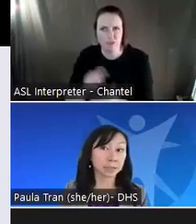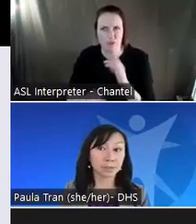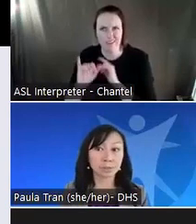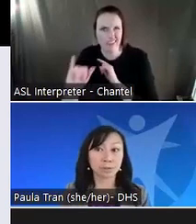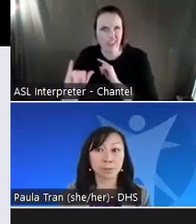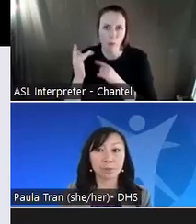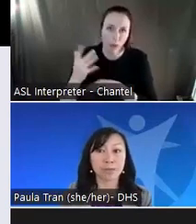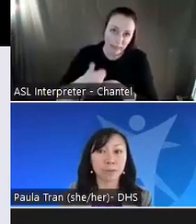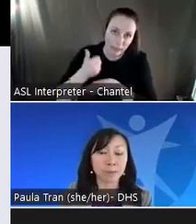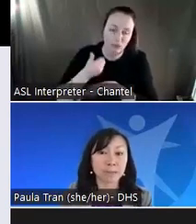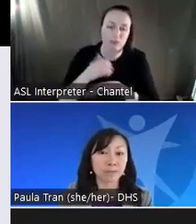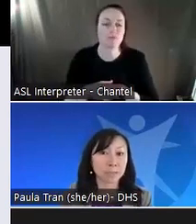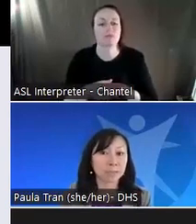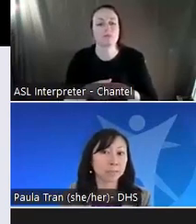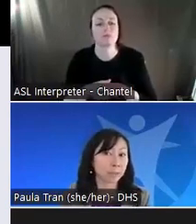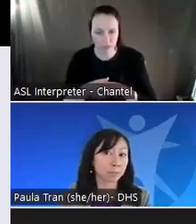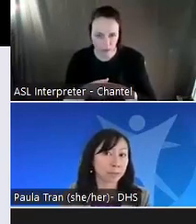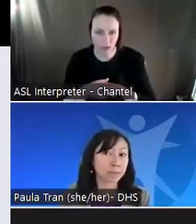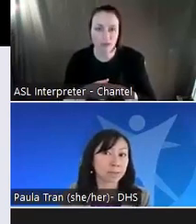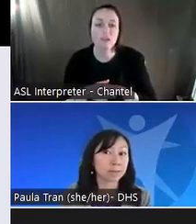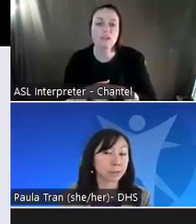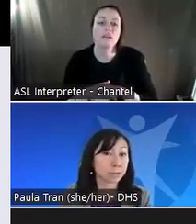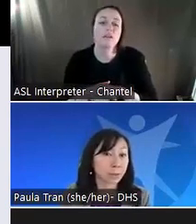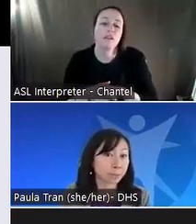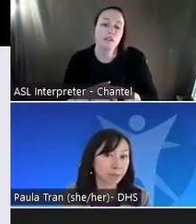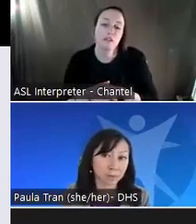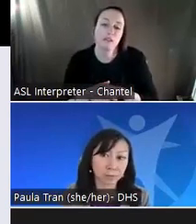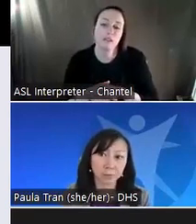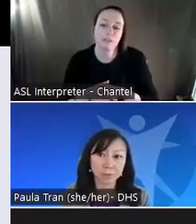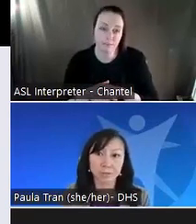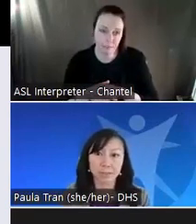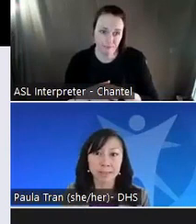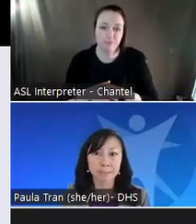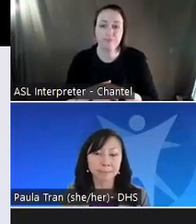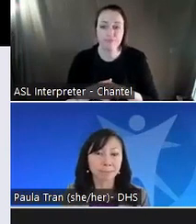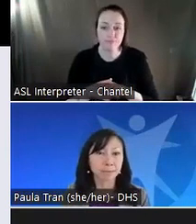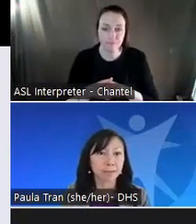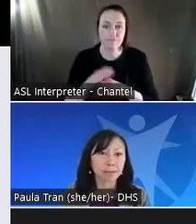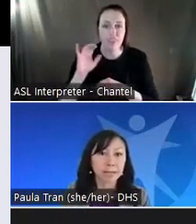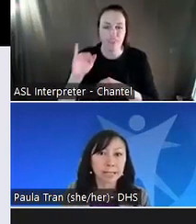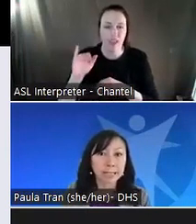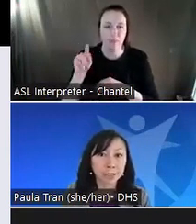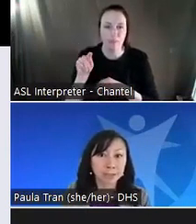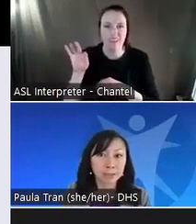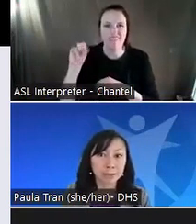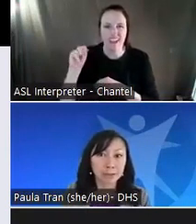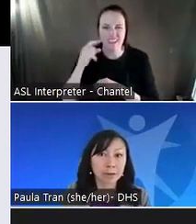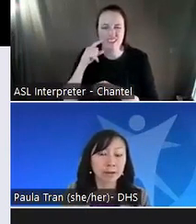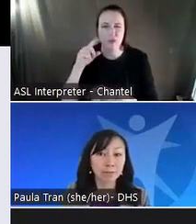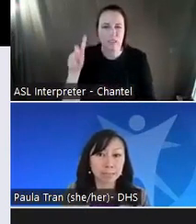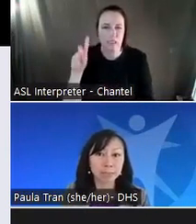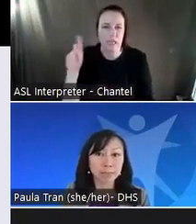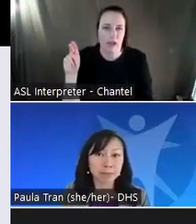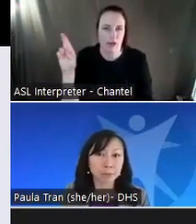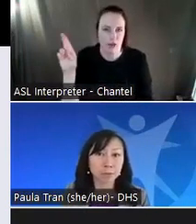in addition to PFAS response investments the budget makes to the Department of Natural Resources. In addition, there